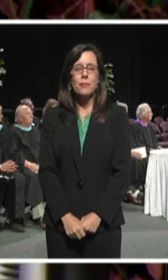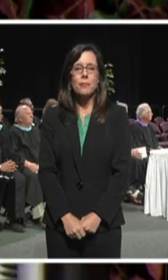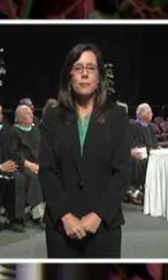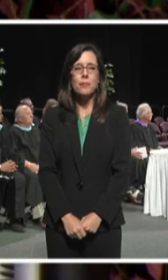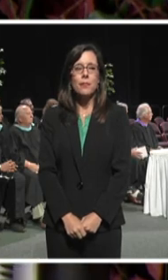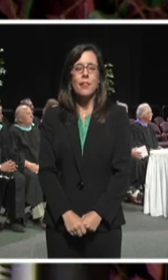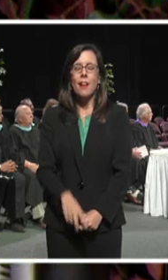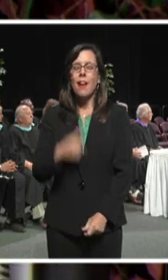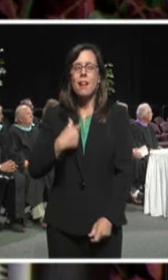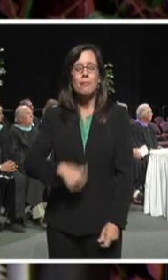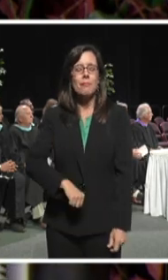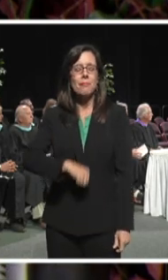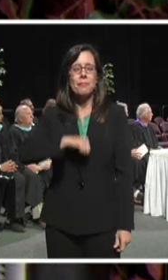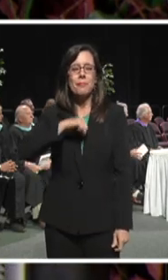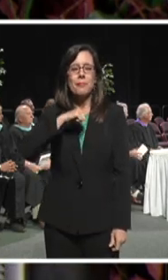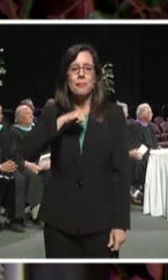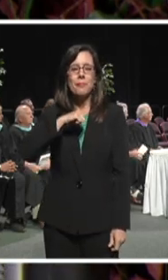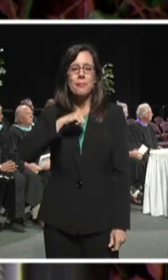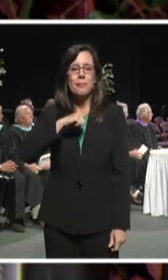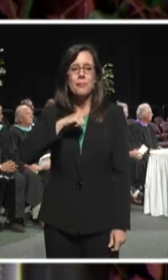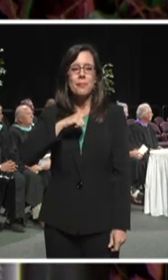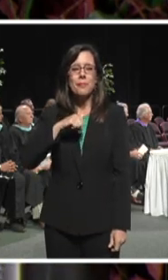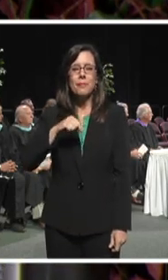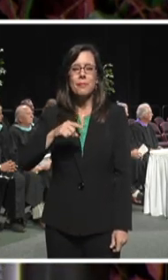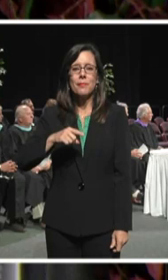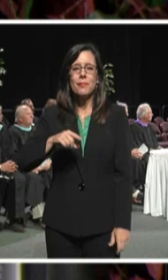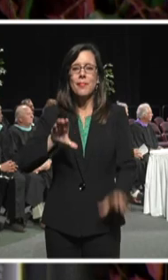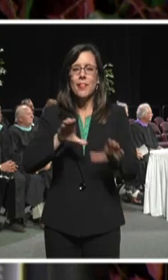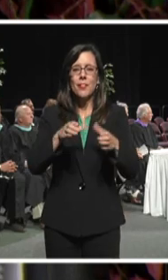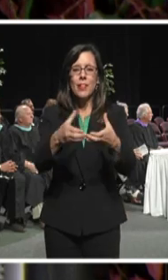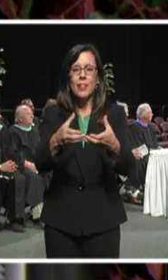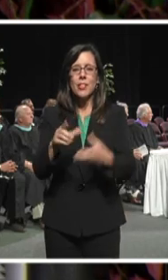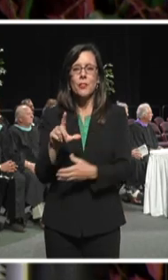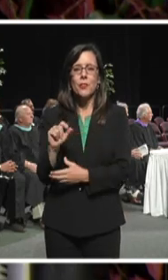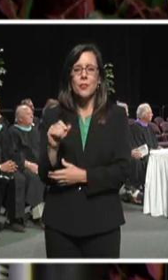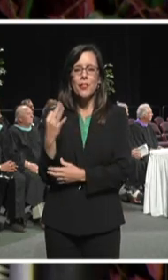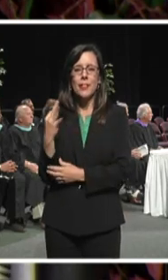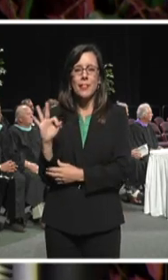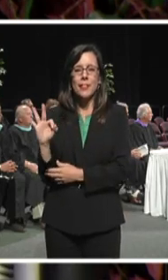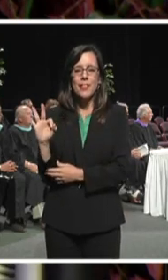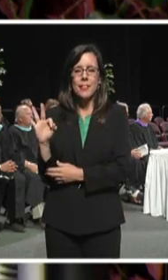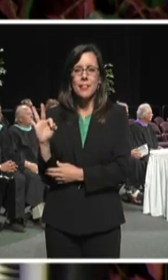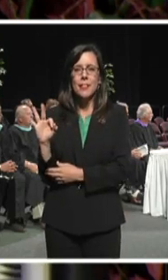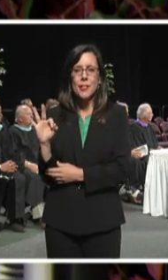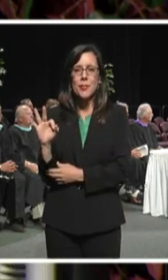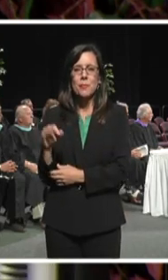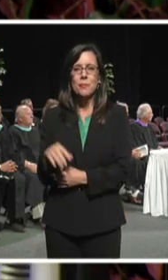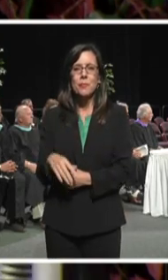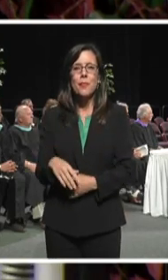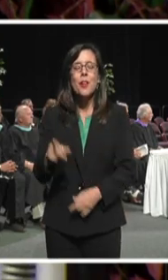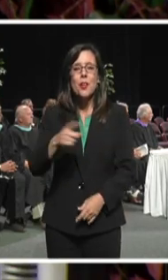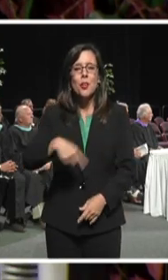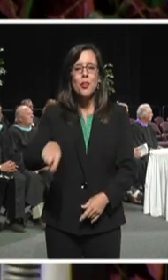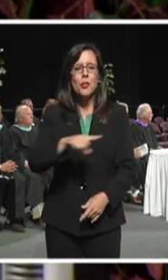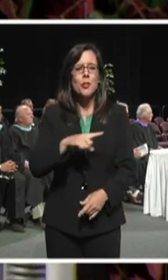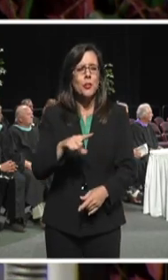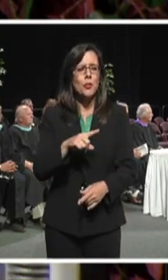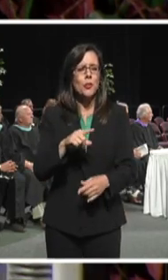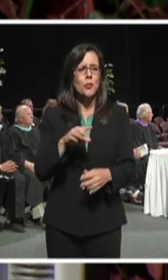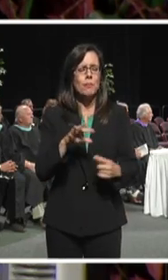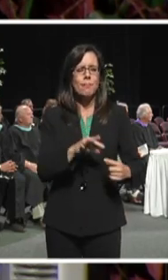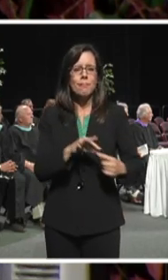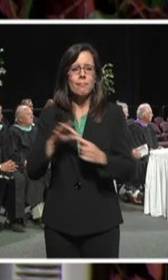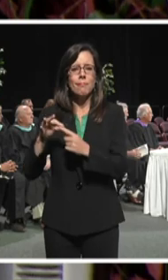I am very proud of the class of 2019. You have distinguished